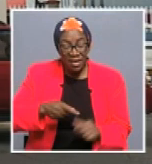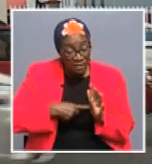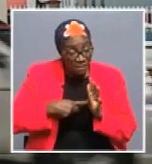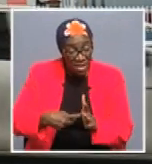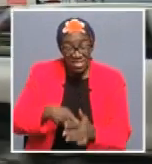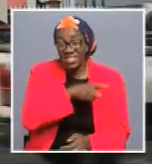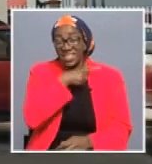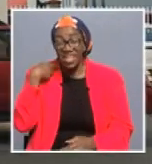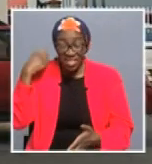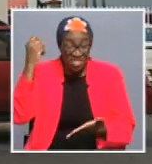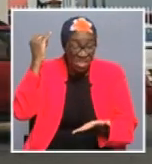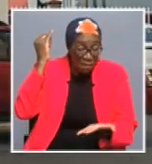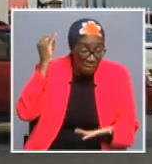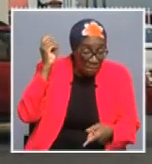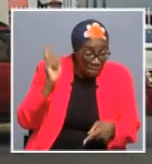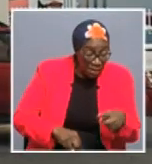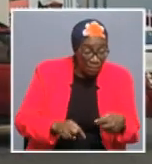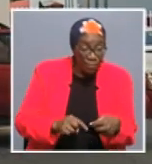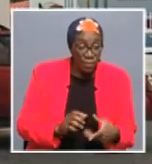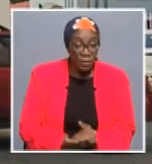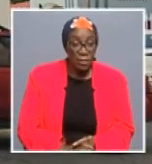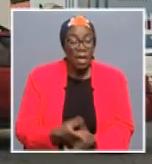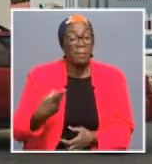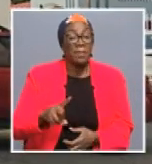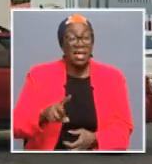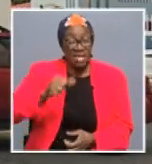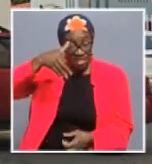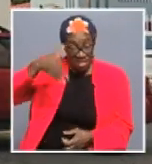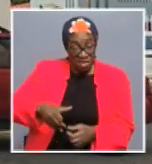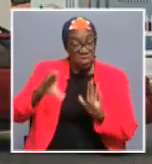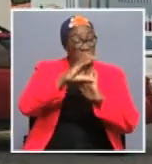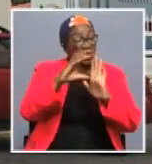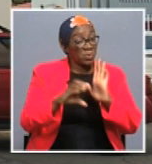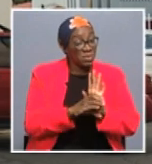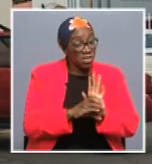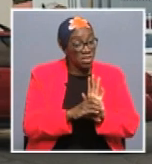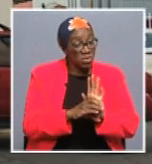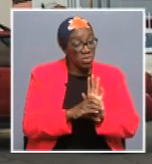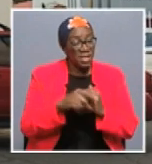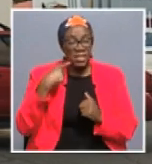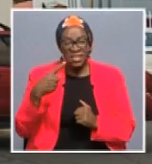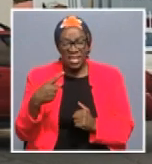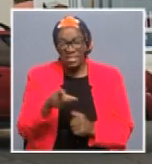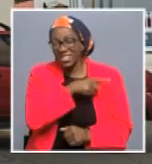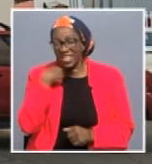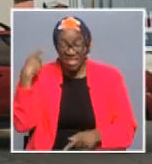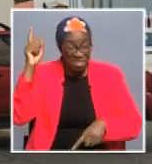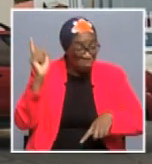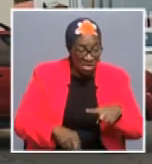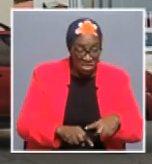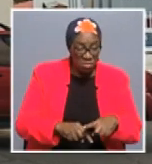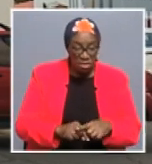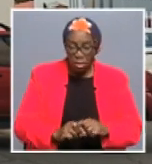death penalty, whereas under our constitution, the death penalty is totally and absolutely